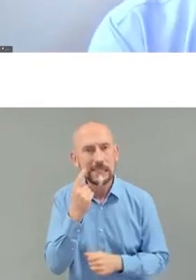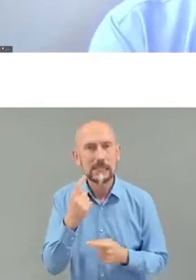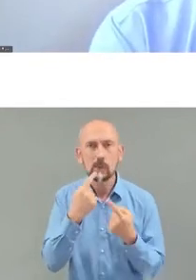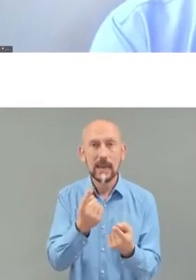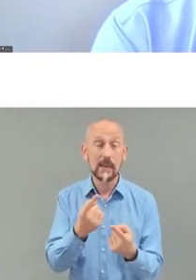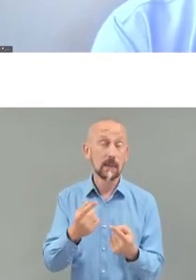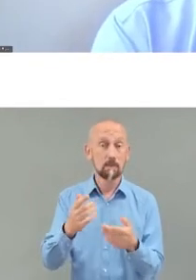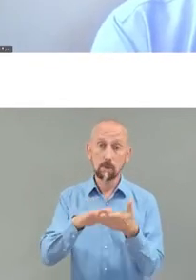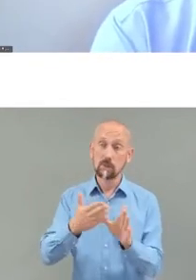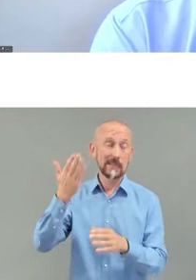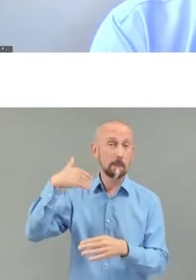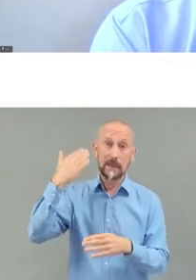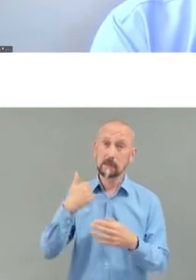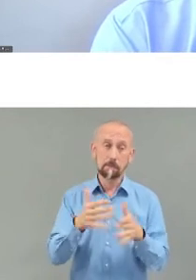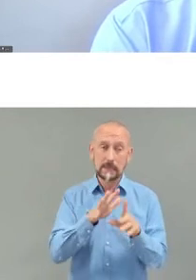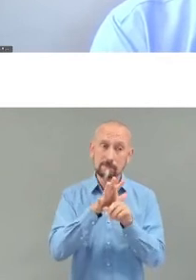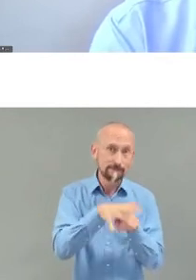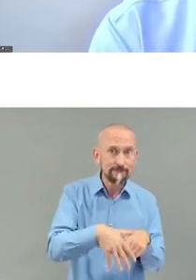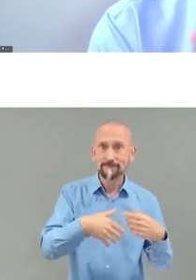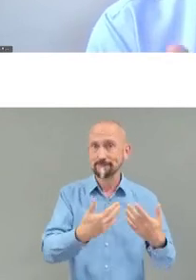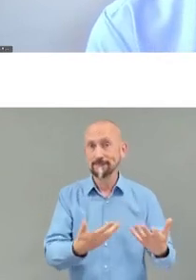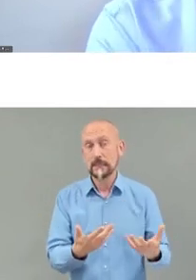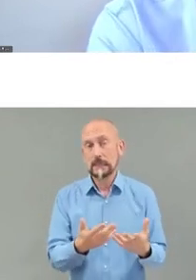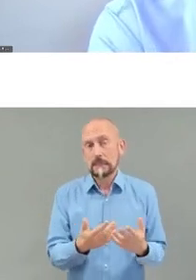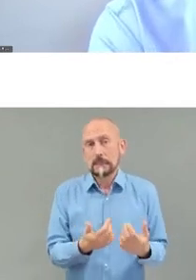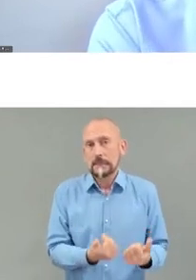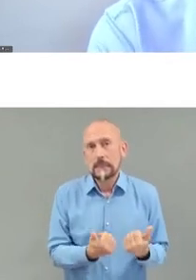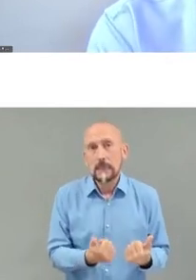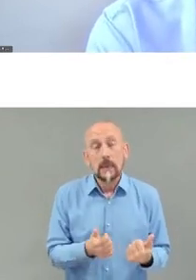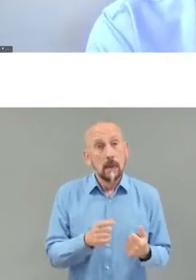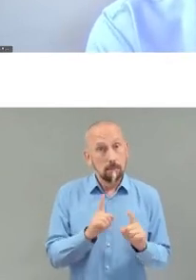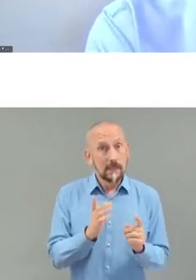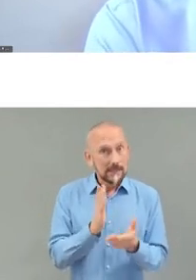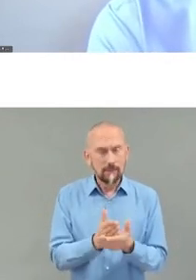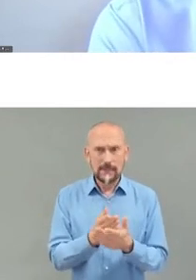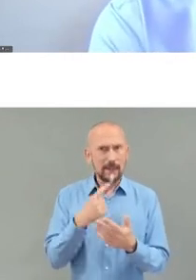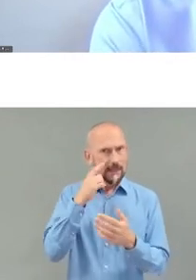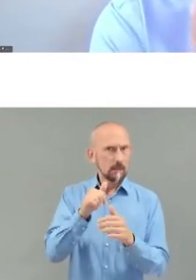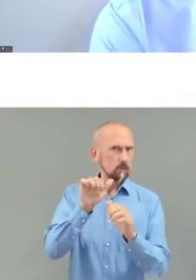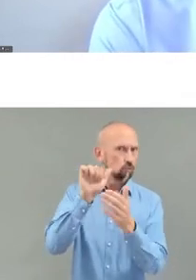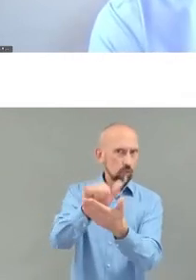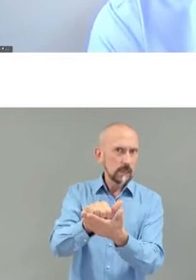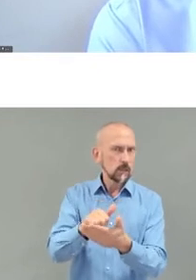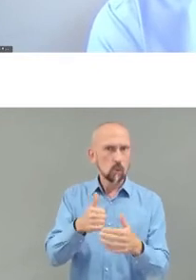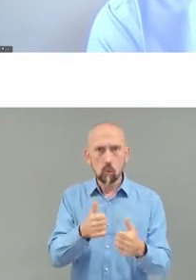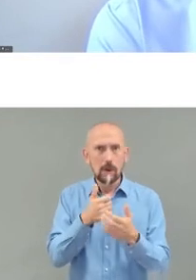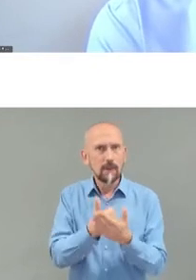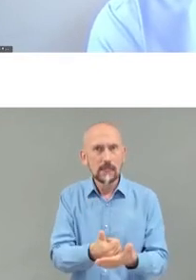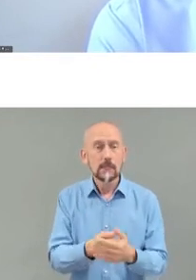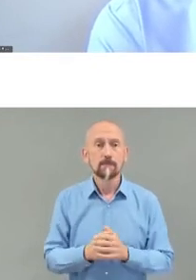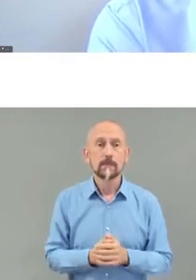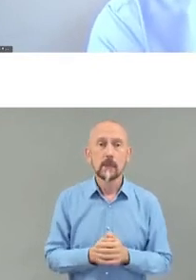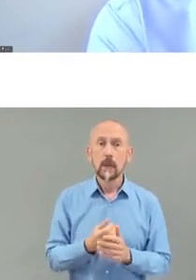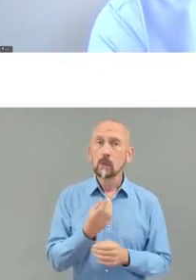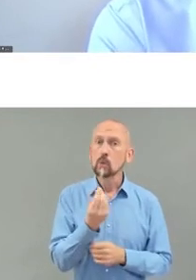you know, processes where that hasn't perhaps always been as valued as it should, but I think that's definitely sound advice. So I'm going to hand over in a moment to